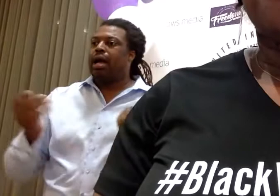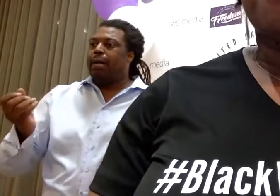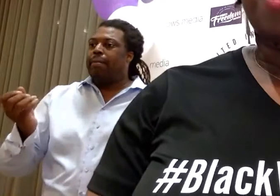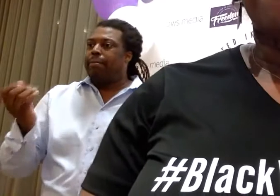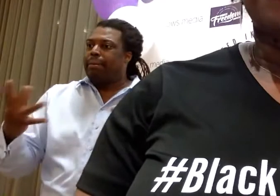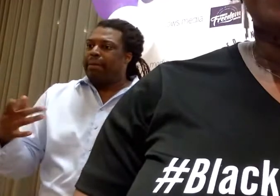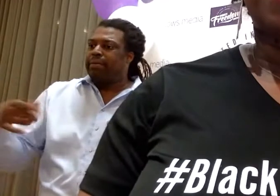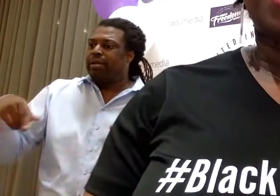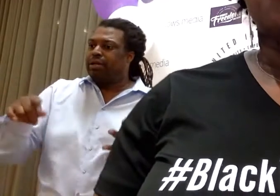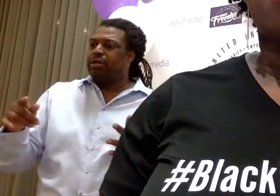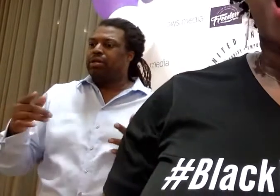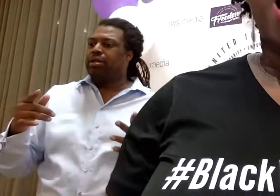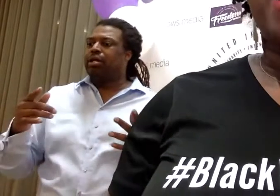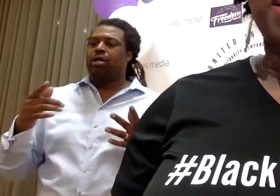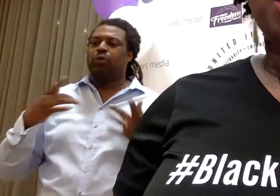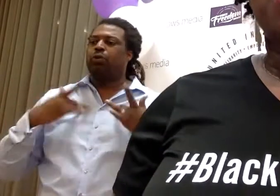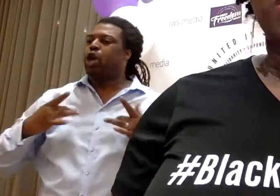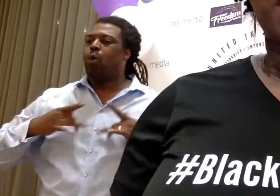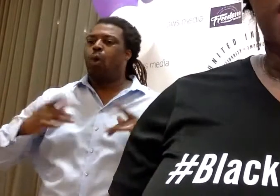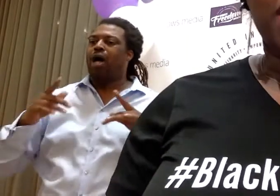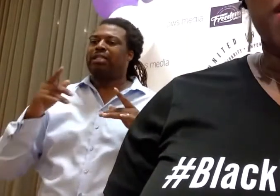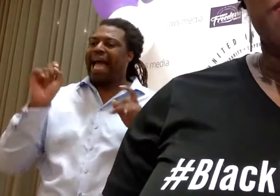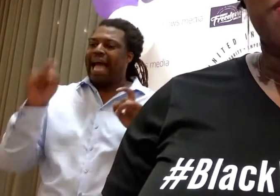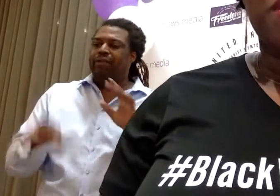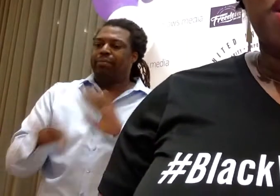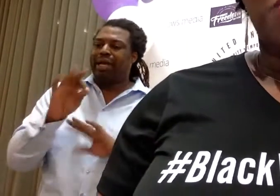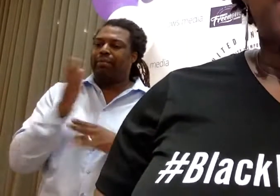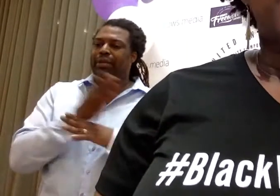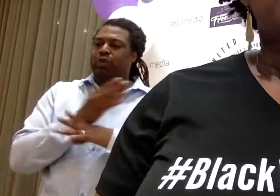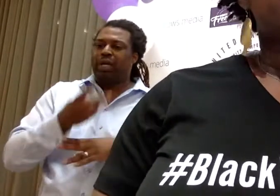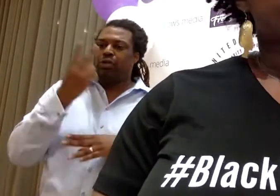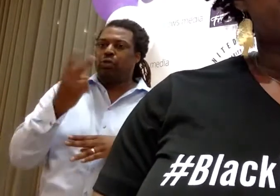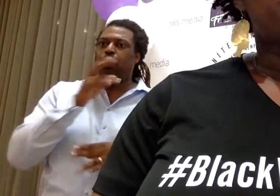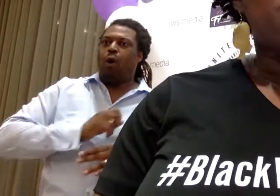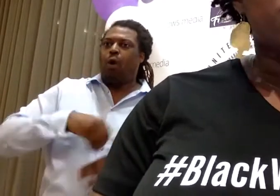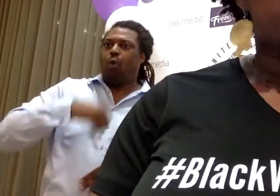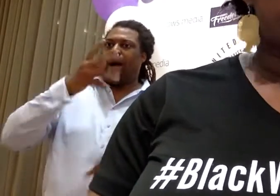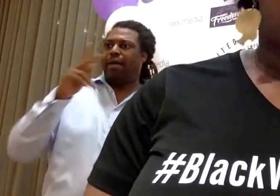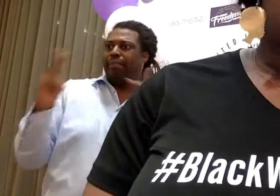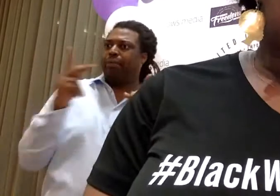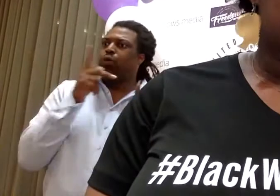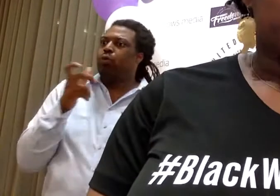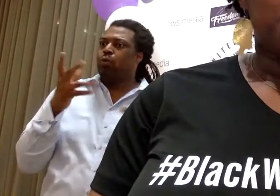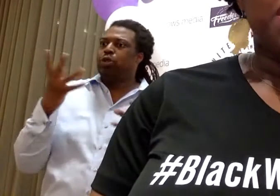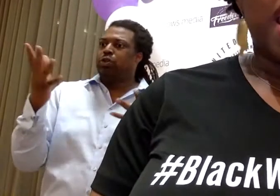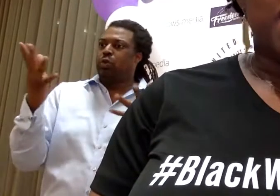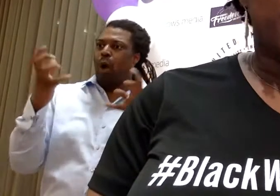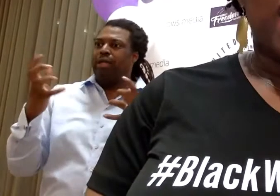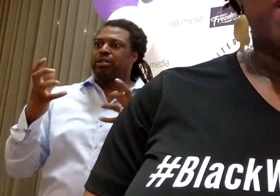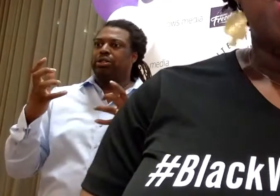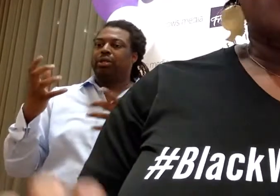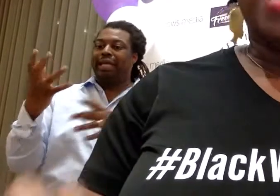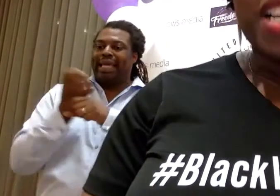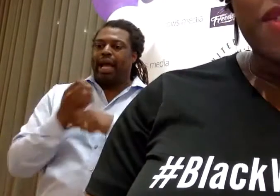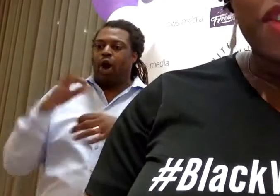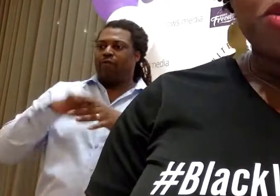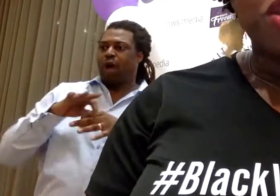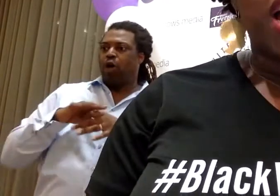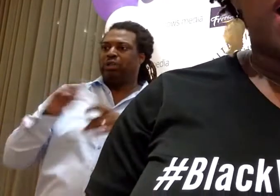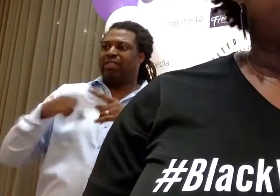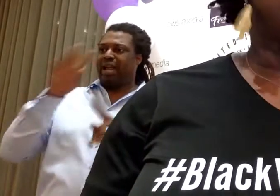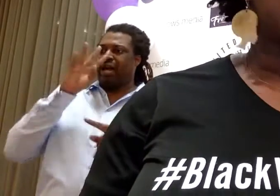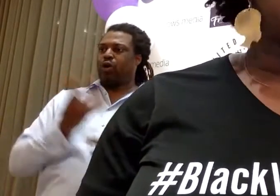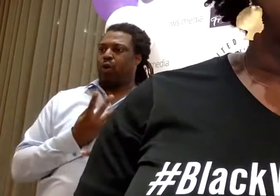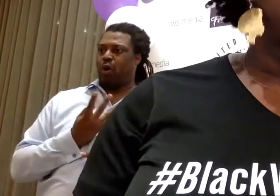would benefit from our votes but ignore our needs once elected. We can't just work the polls, fry the chicken, and be satisfied with